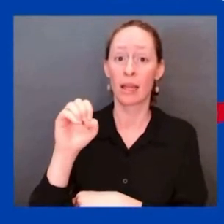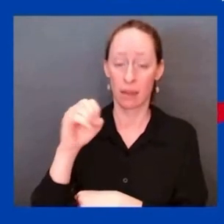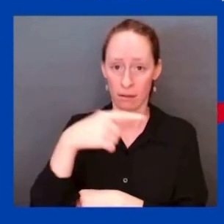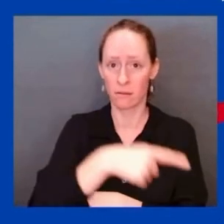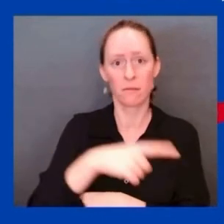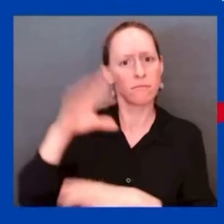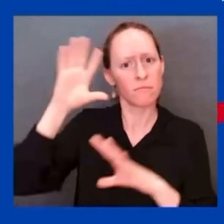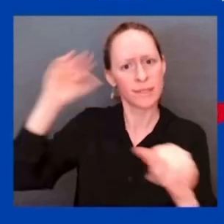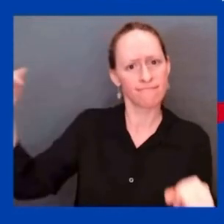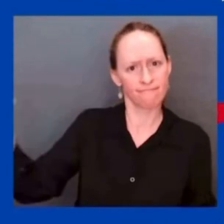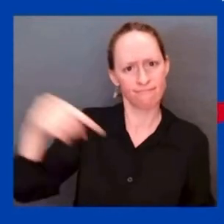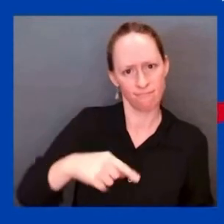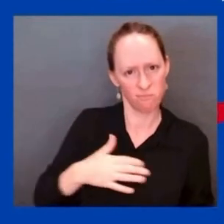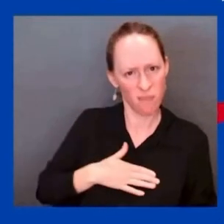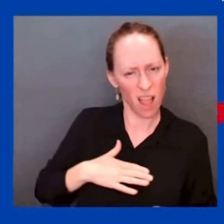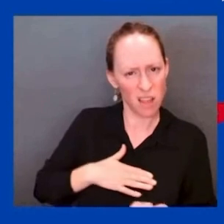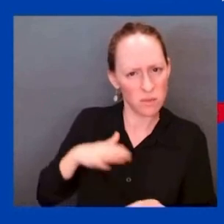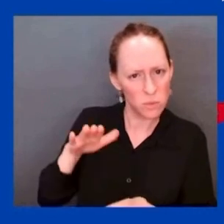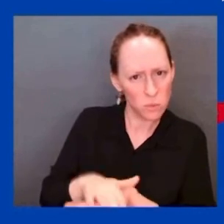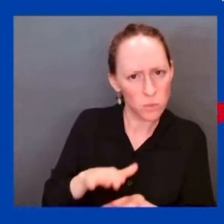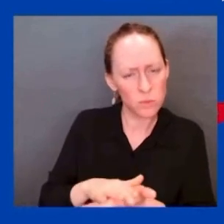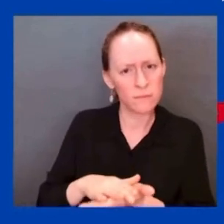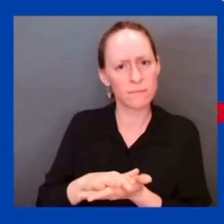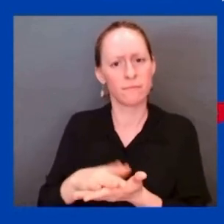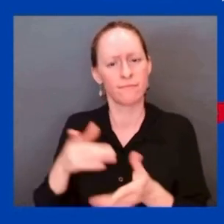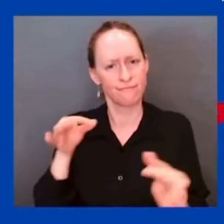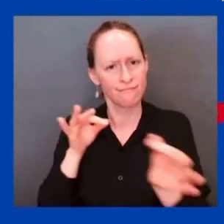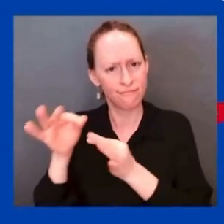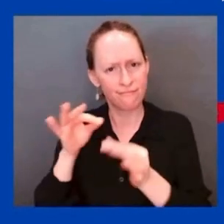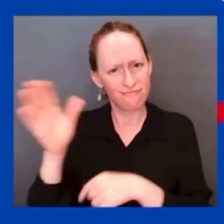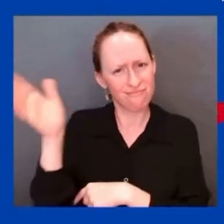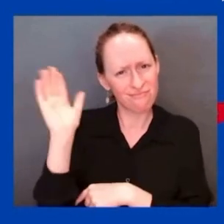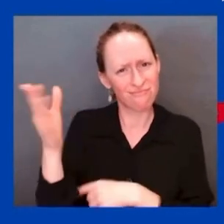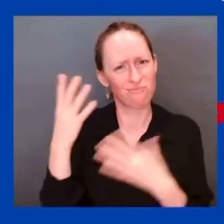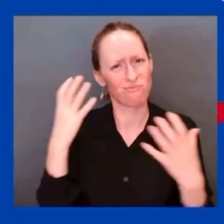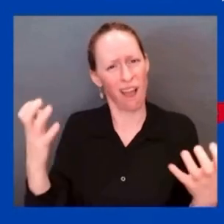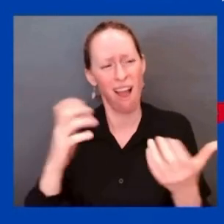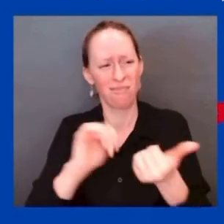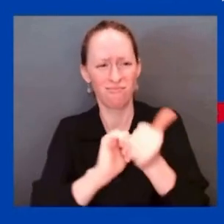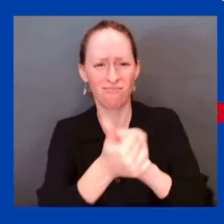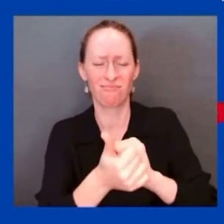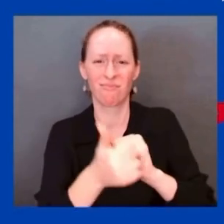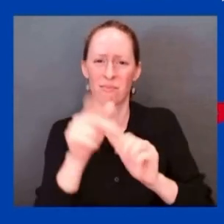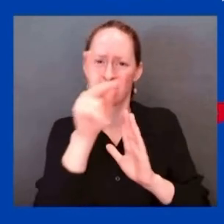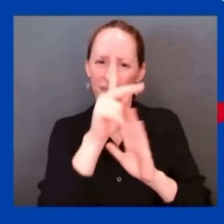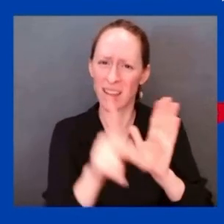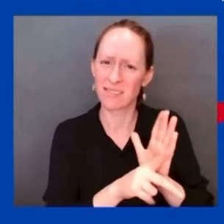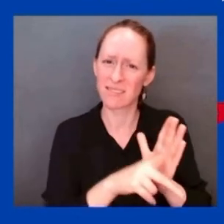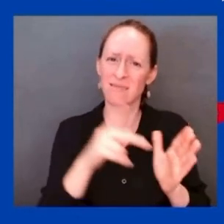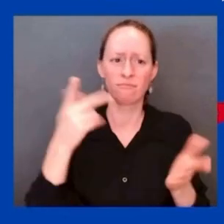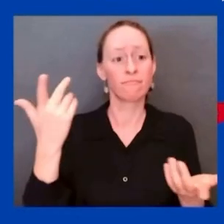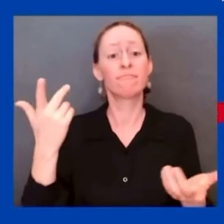change. Our students and fellow educators are counting on us.